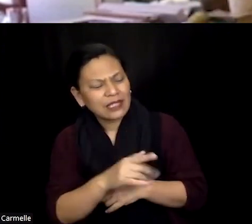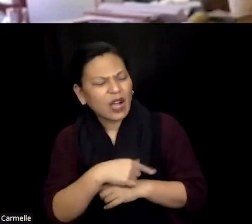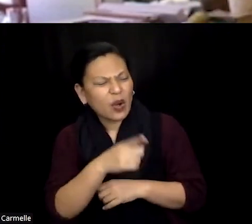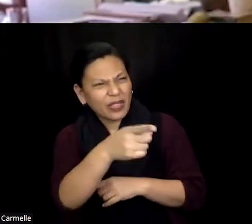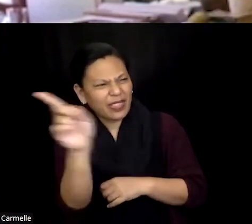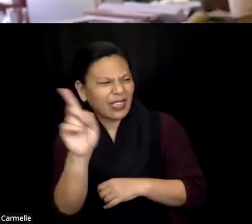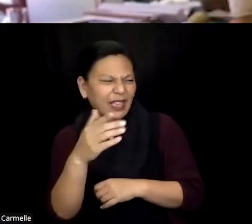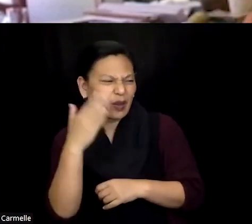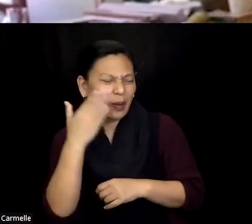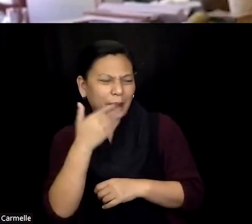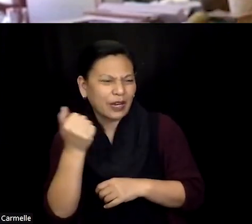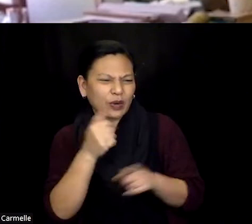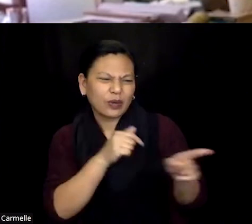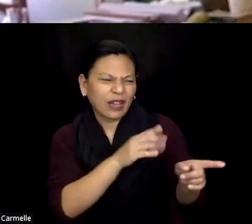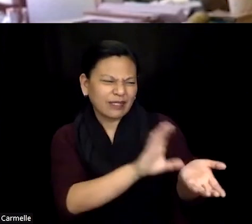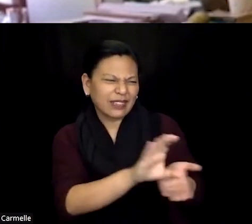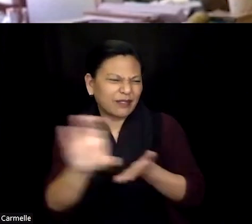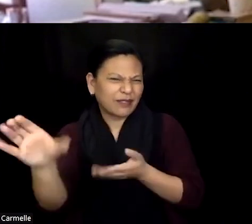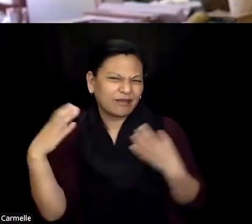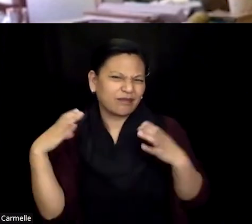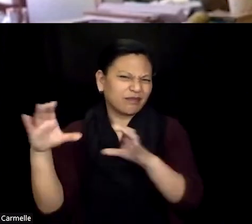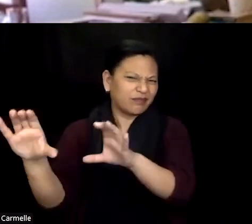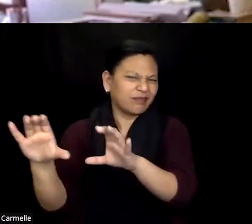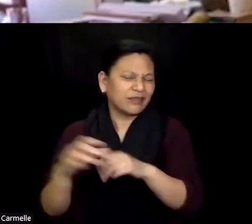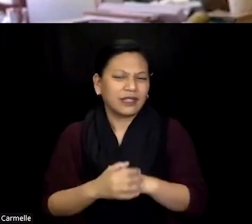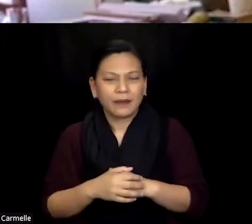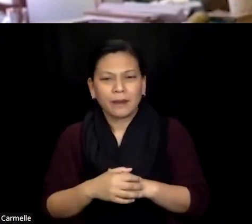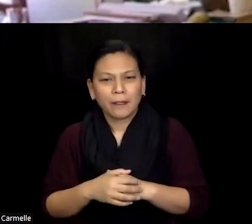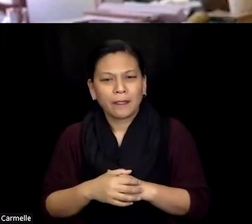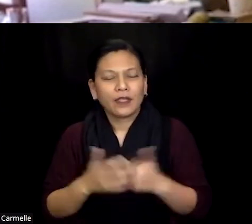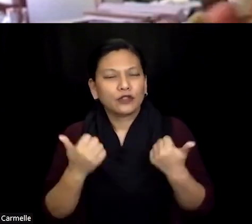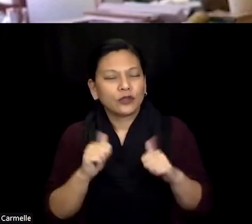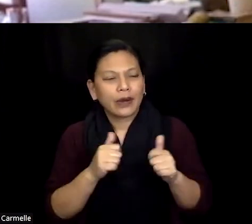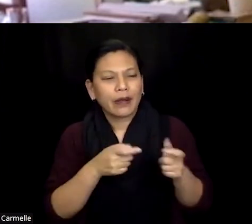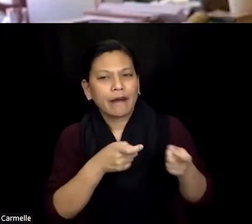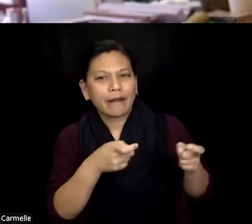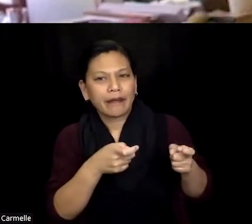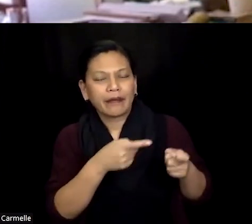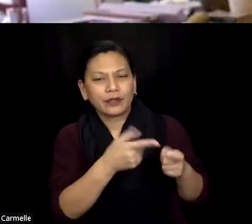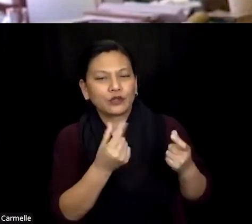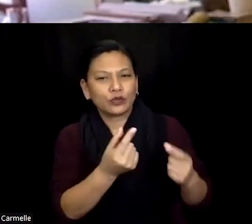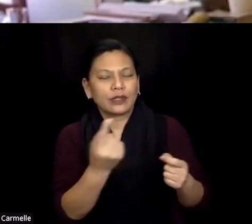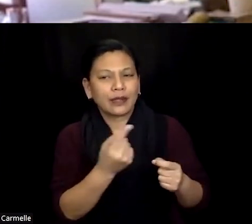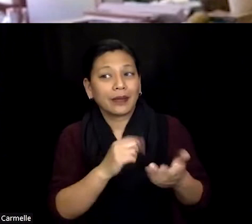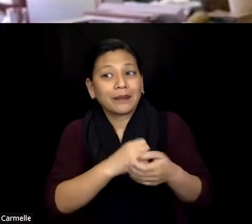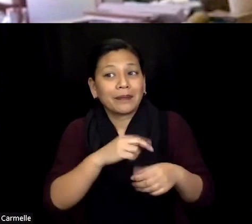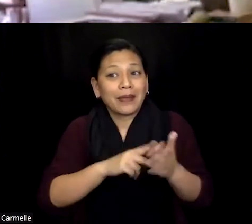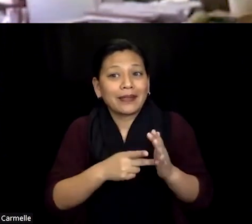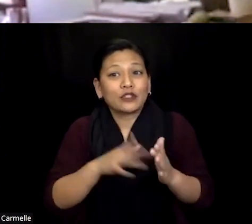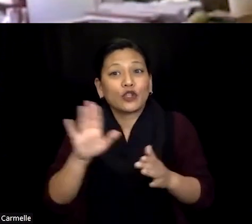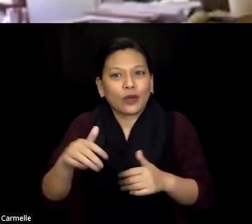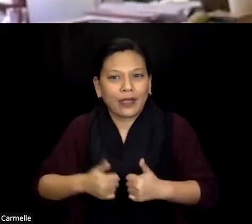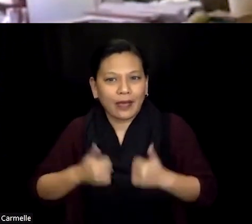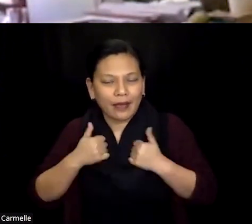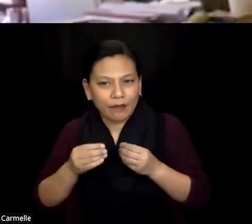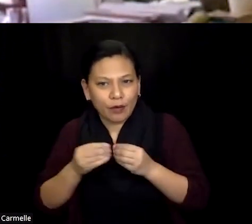will know better than you do. And they're leaning into your inadequacy traps and doing that to coerce you to do something that might make their life easier.